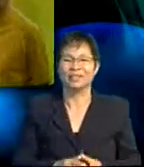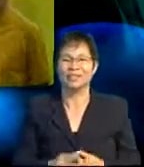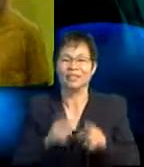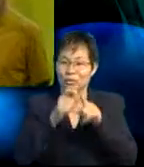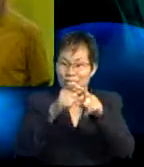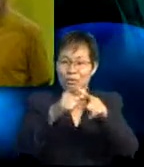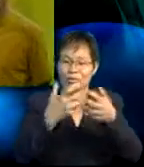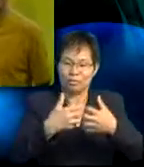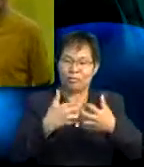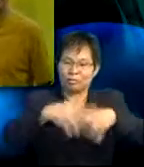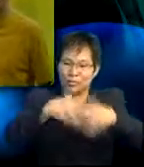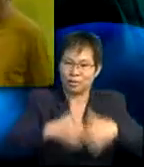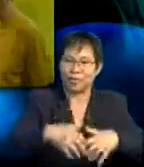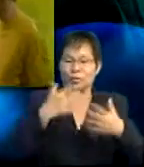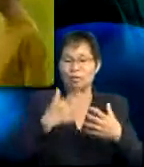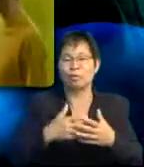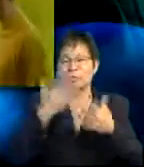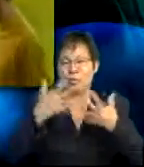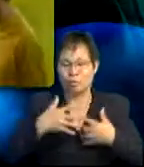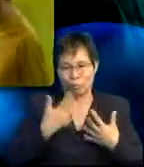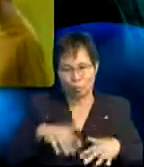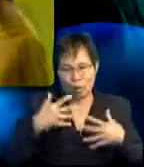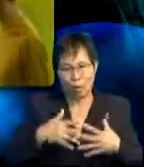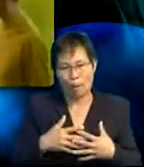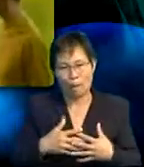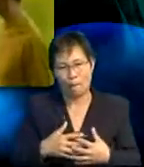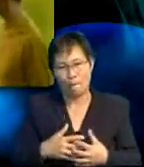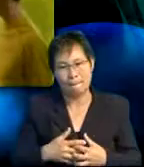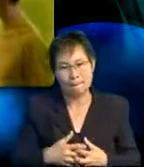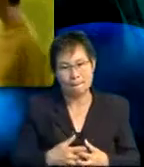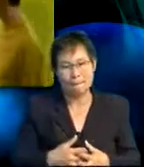The word machine's warming up now. So what word are you going to make?